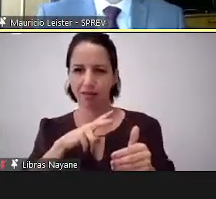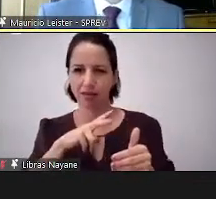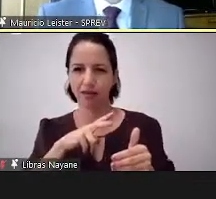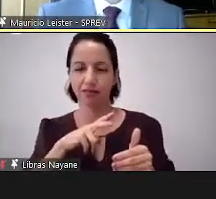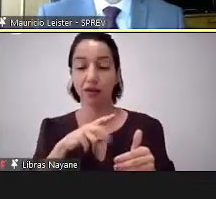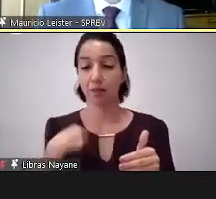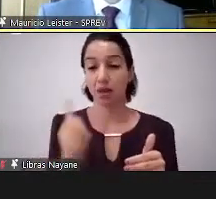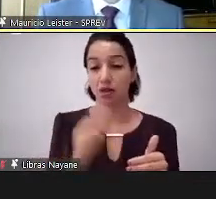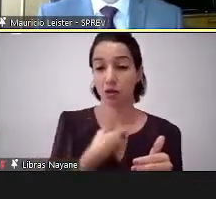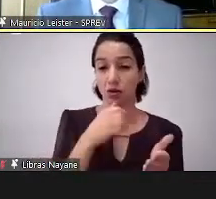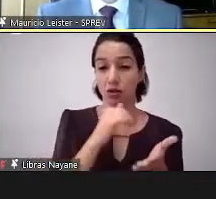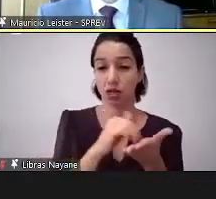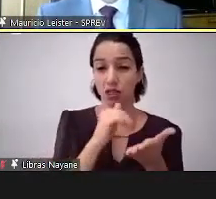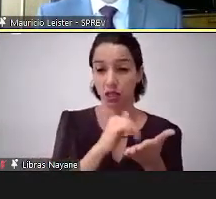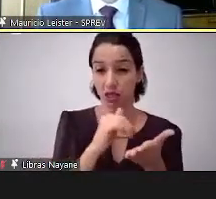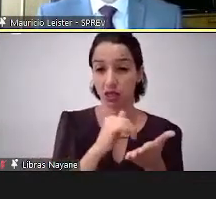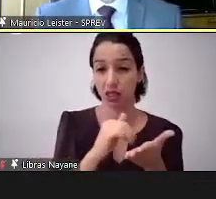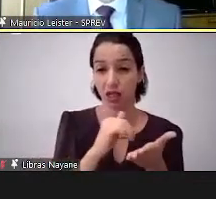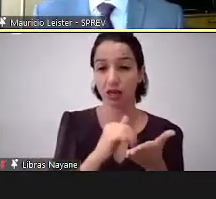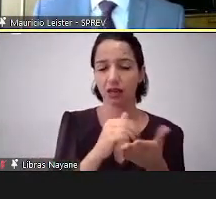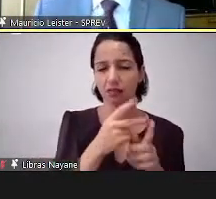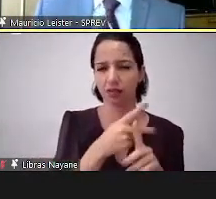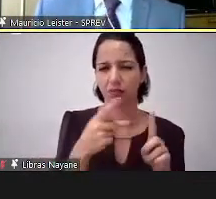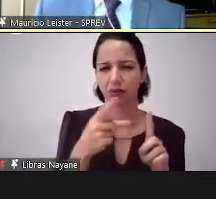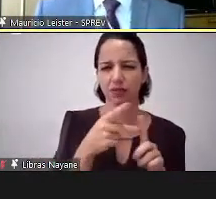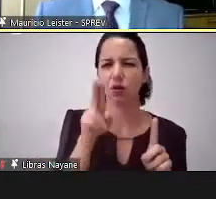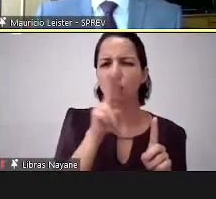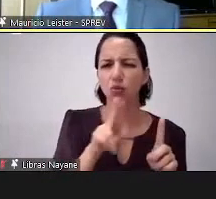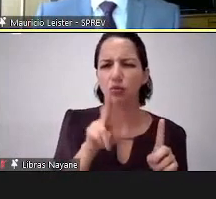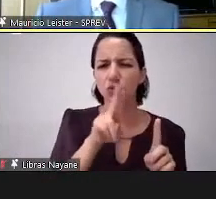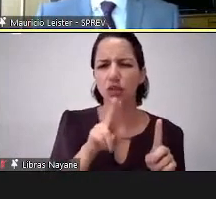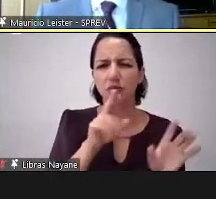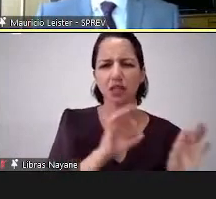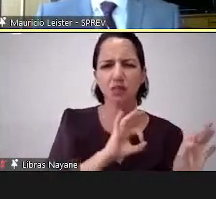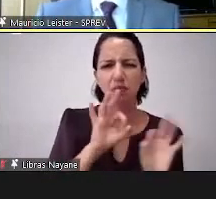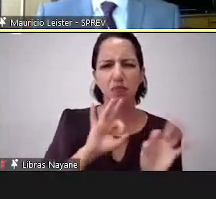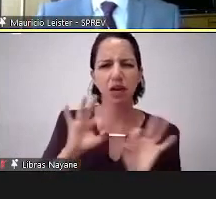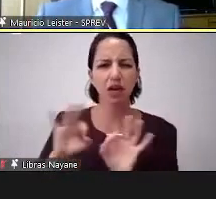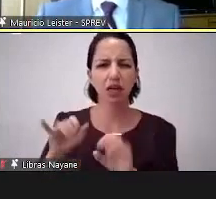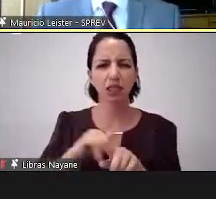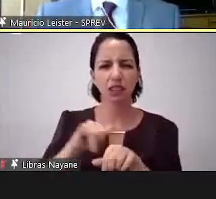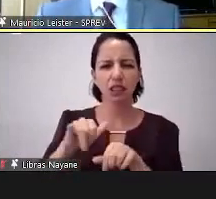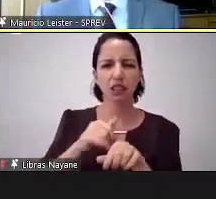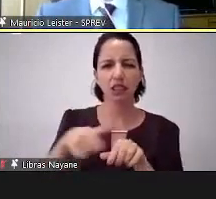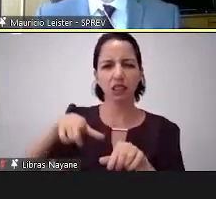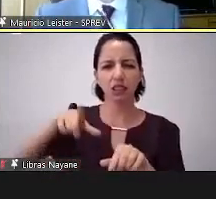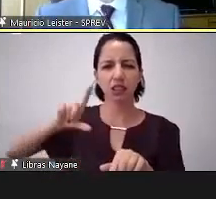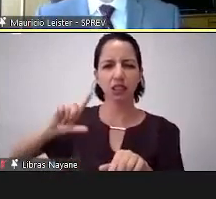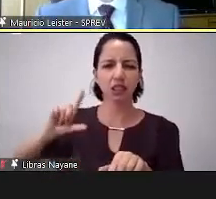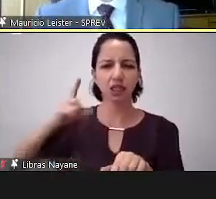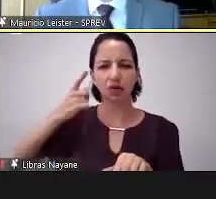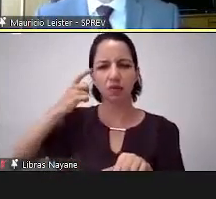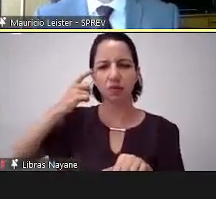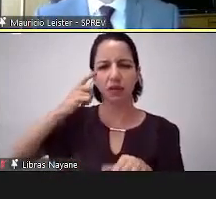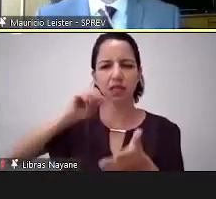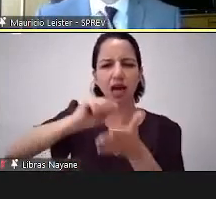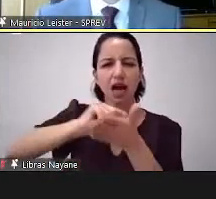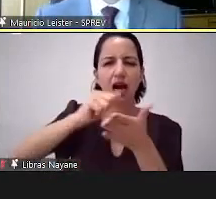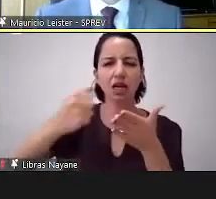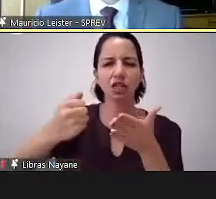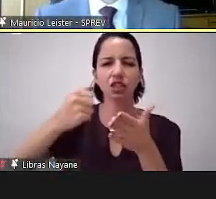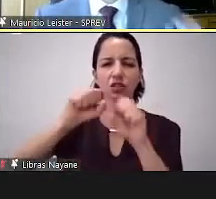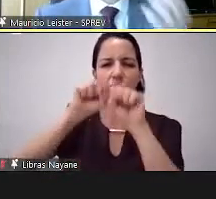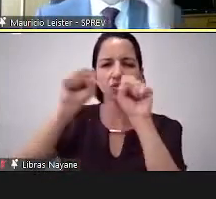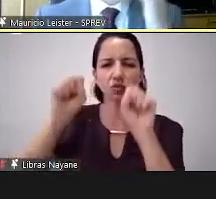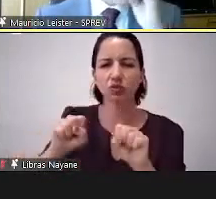talk about Social Security, we used three axes: the promotion, the